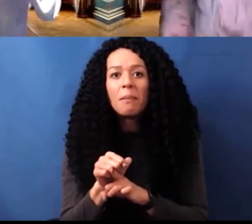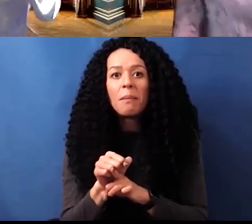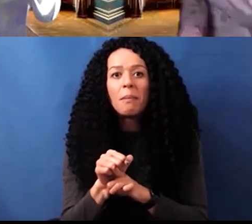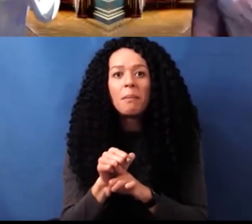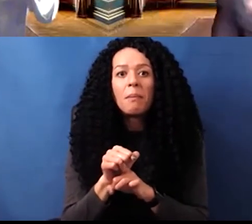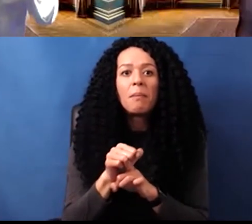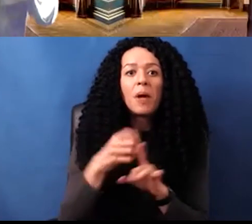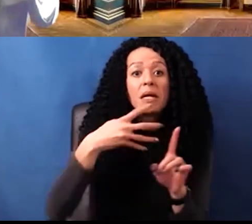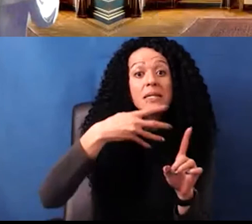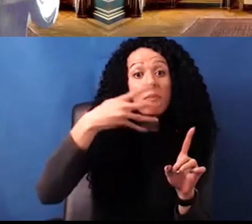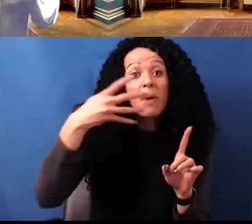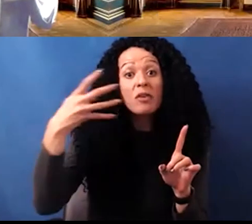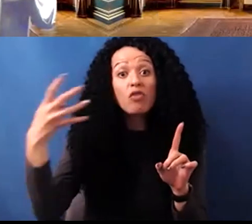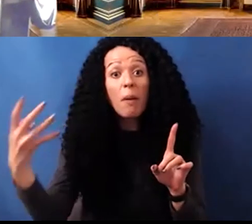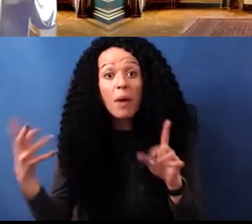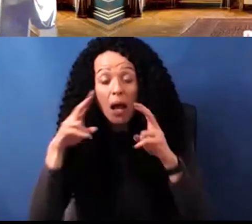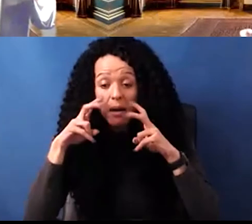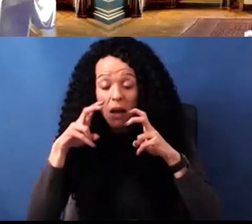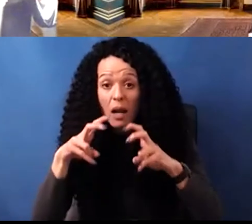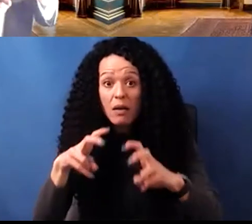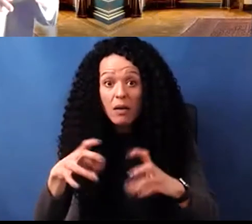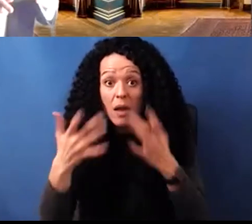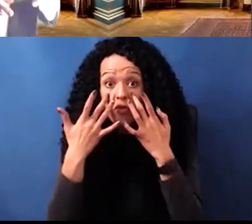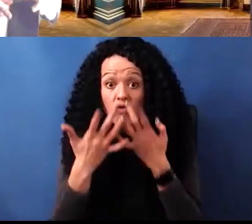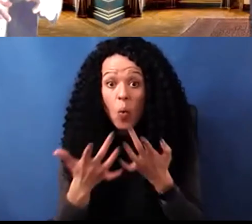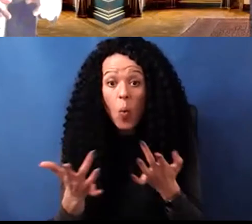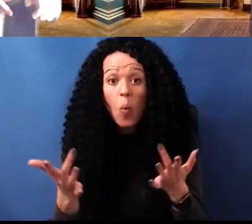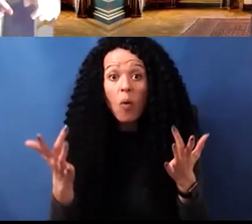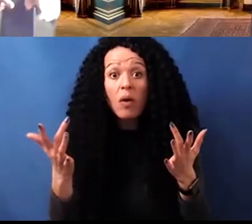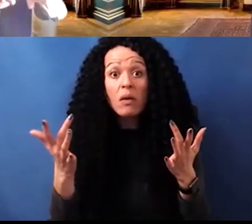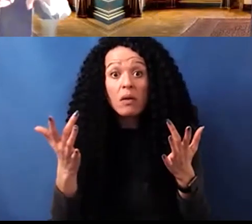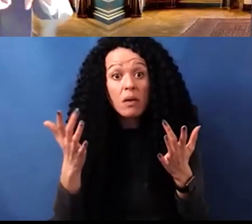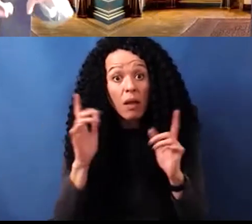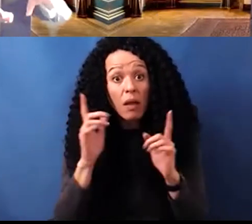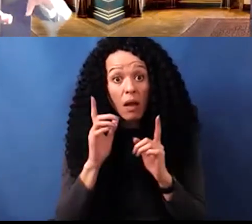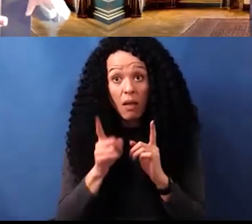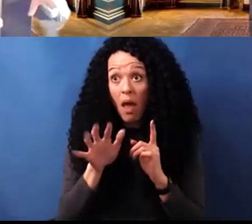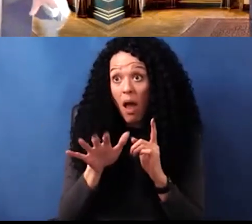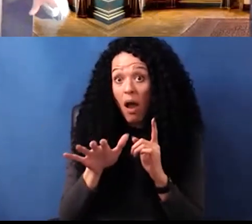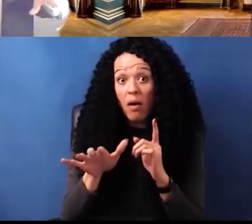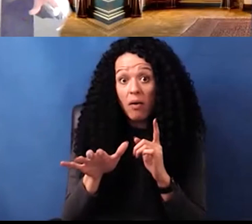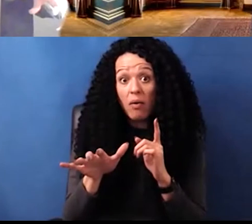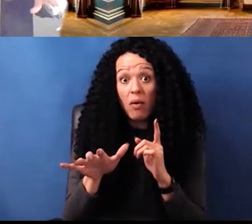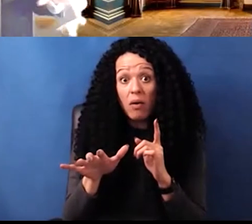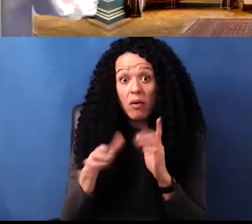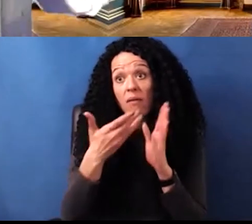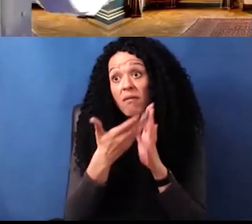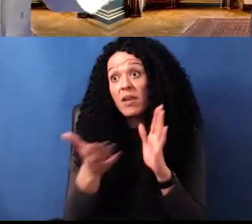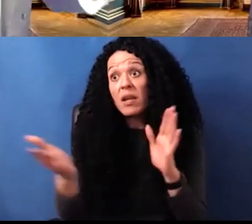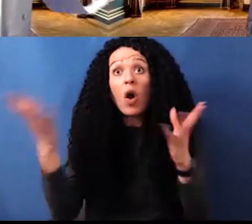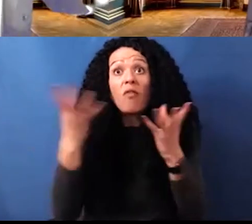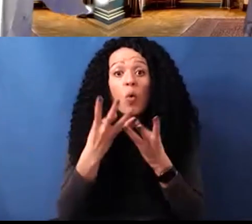Spectrum analysis has shown that there is a vast